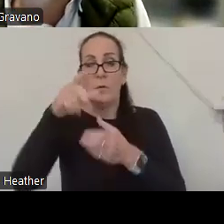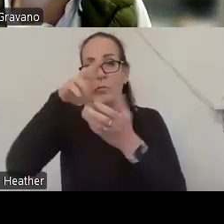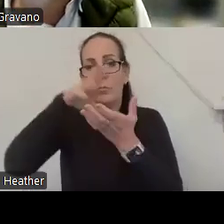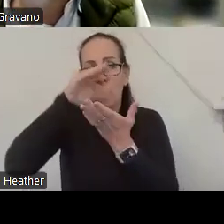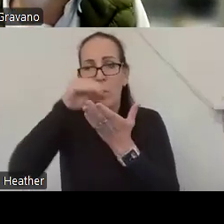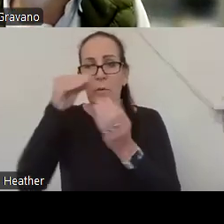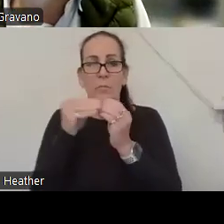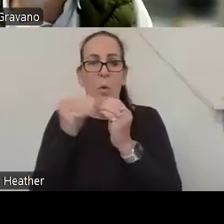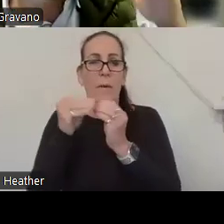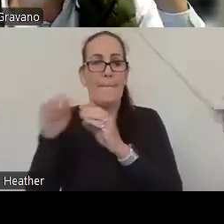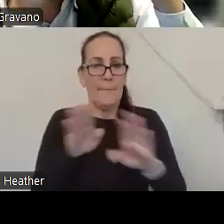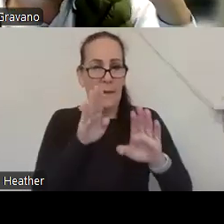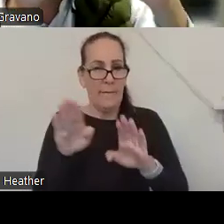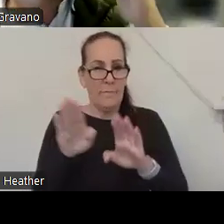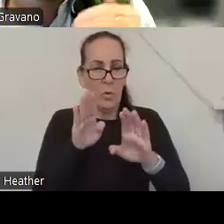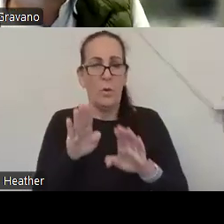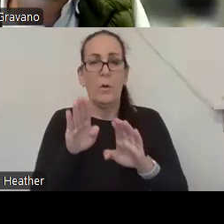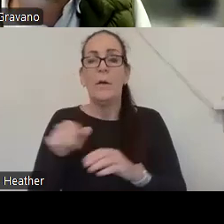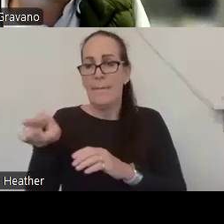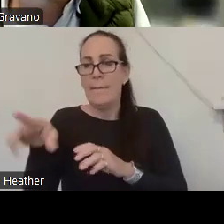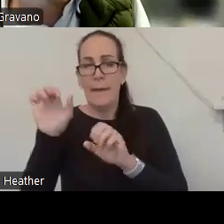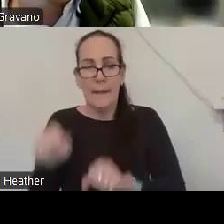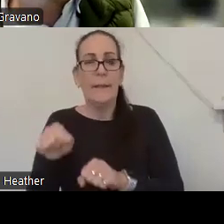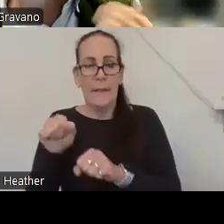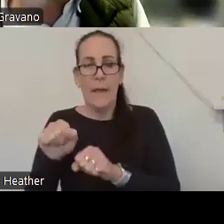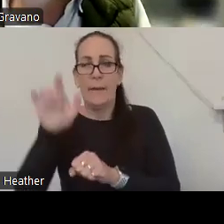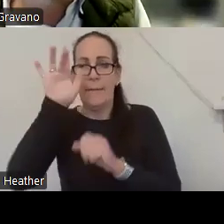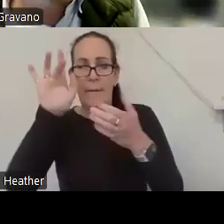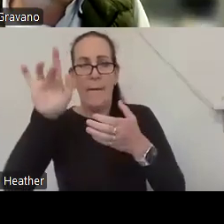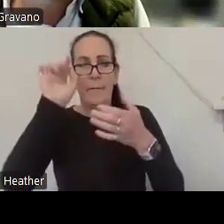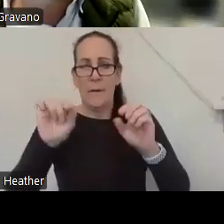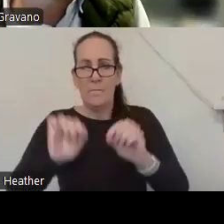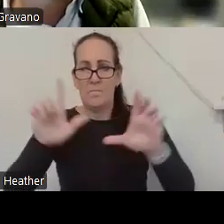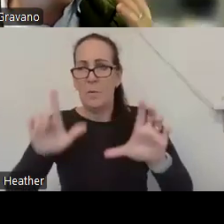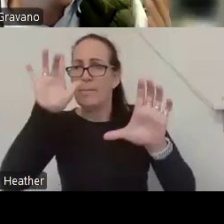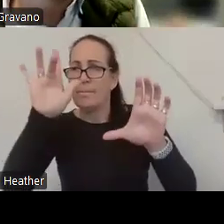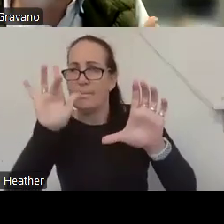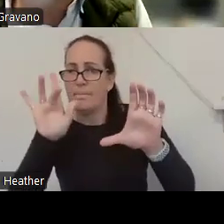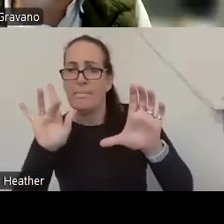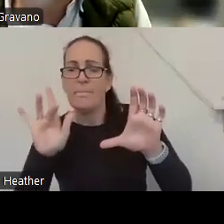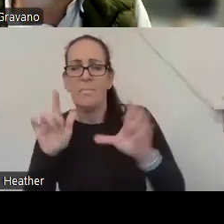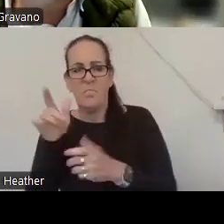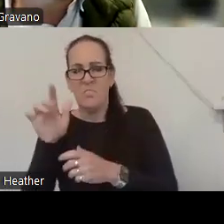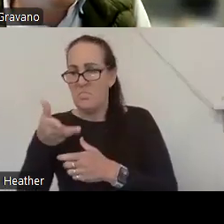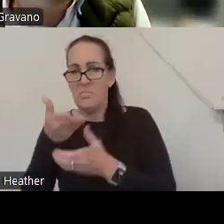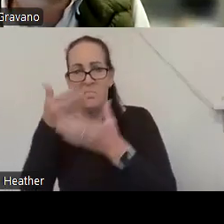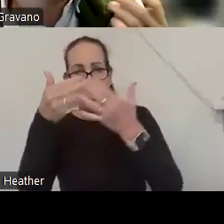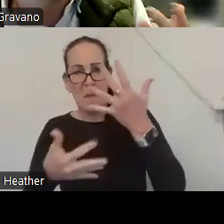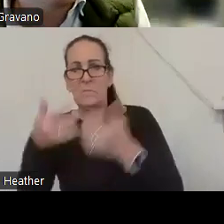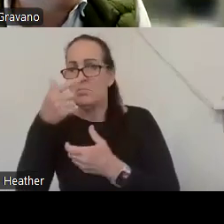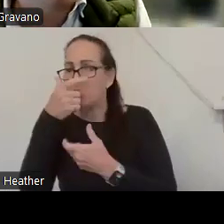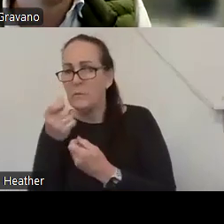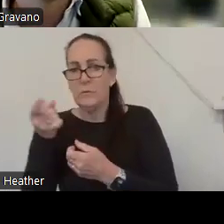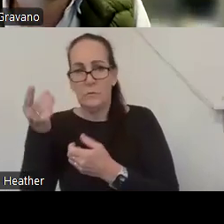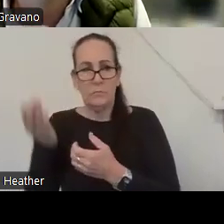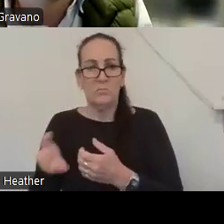for behavior, and they can click the things that they want to learn more about. And it directs them to resources from existing associations,